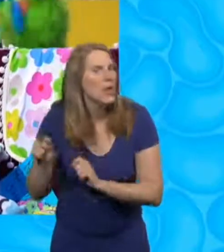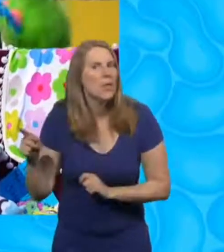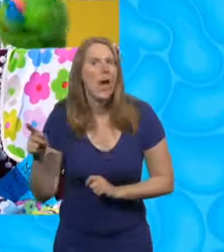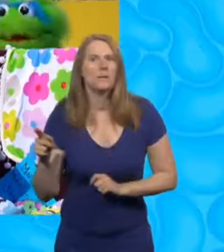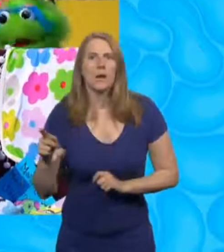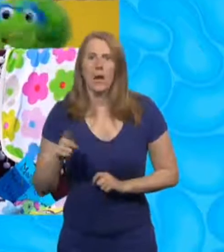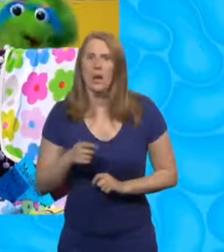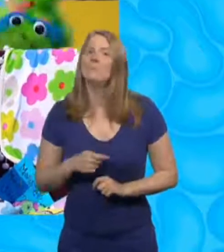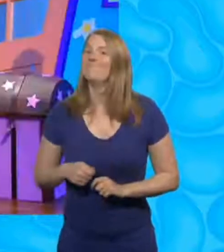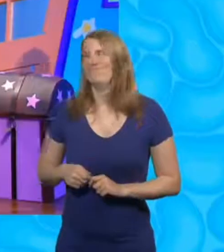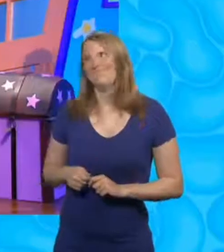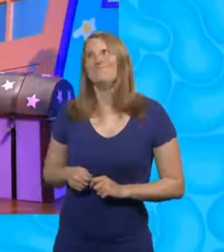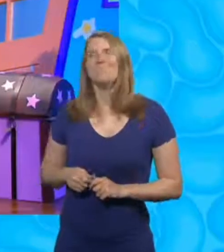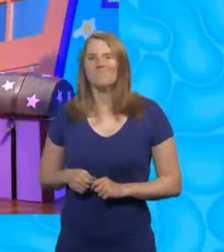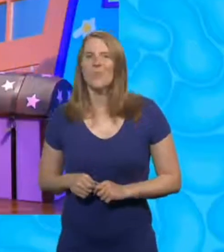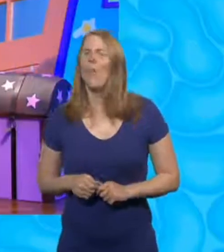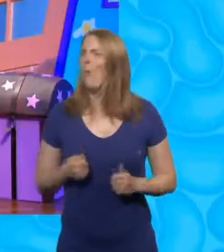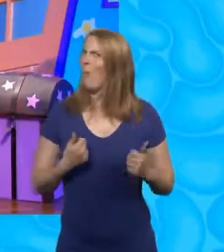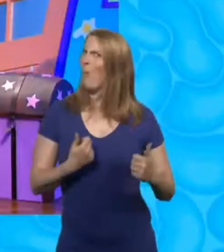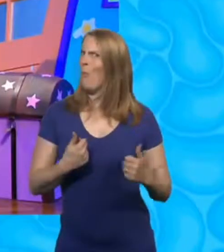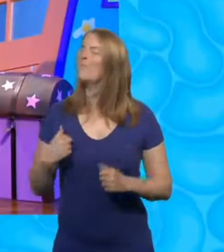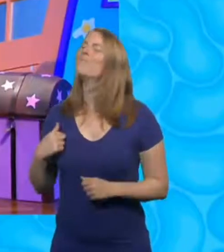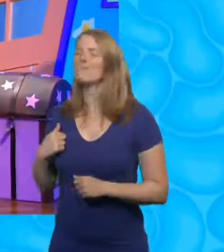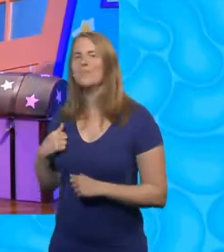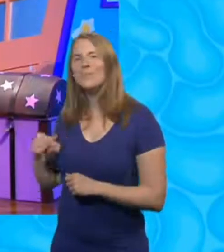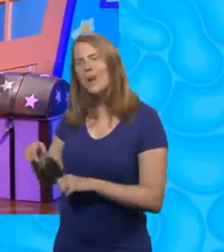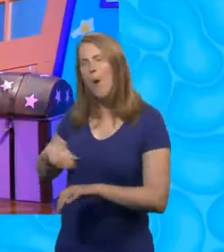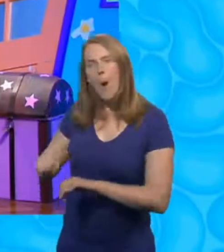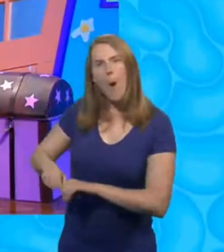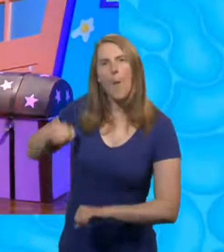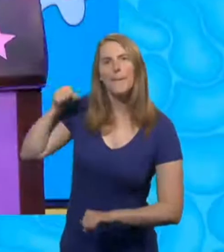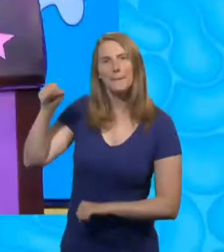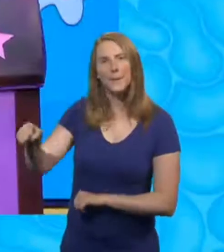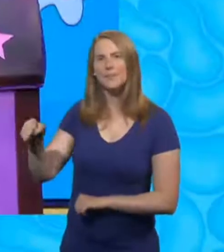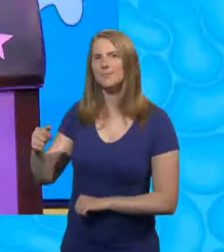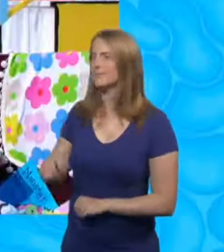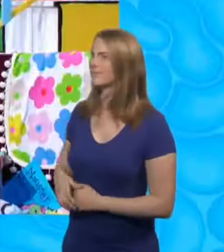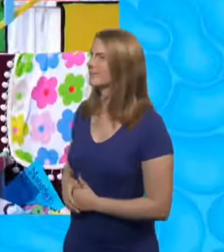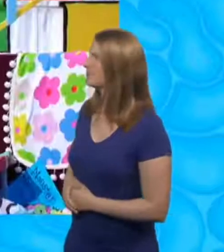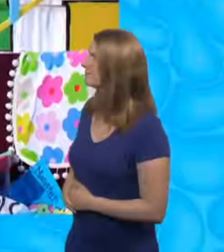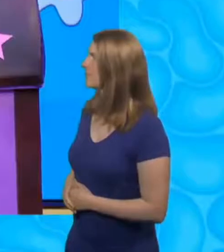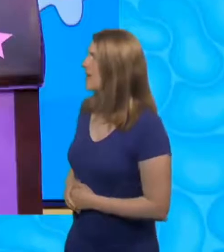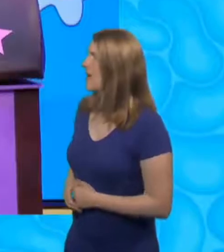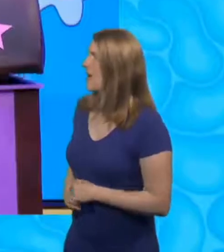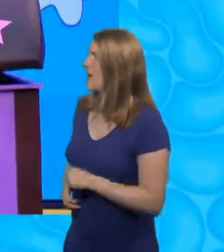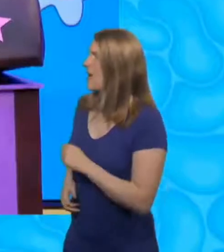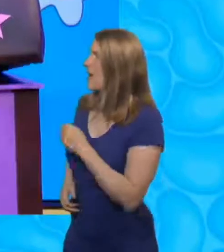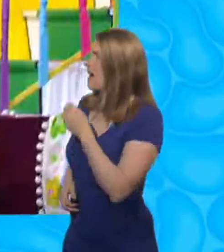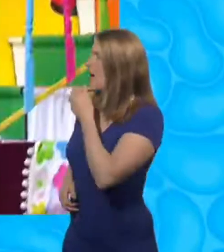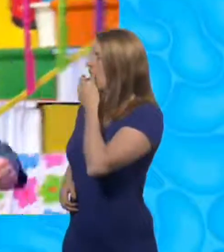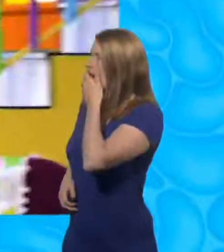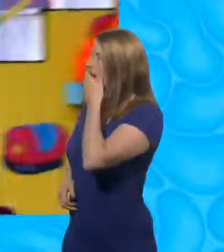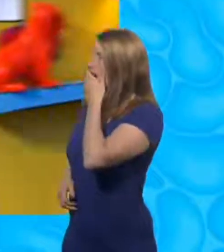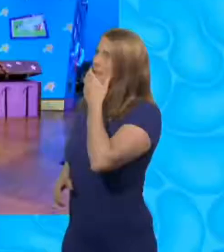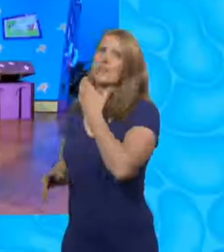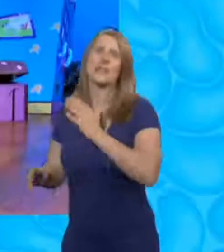didn't change that one, did you? Very well. I'll open the trunk. No, no, no, no, Dakota,